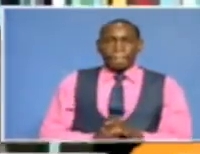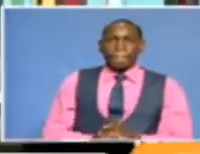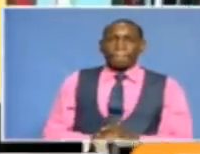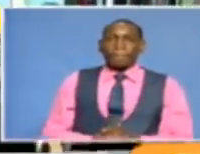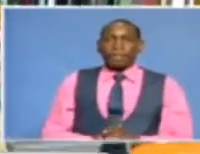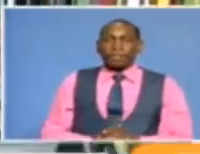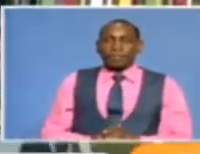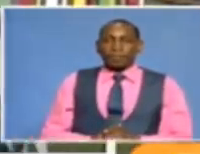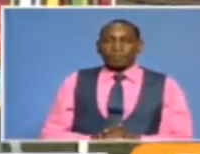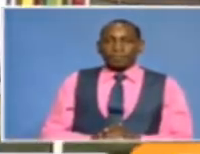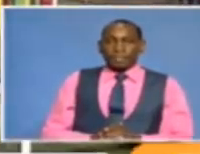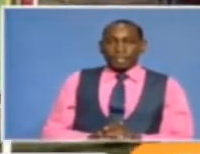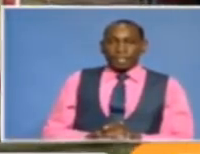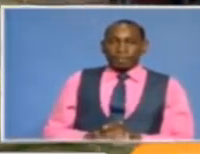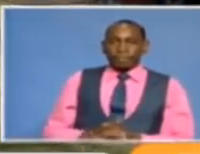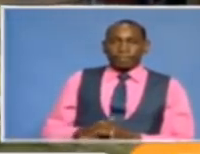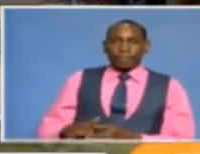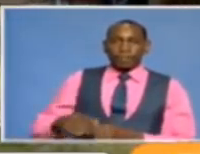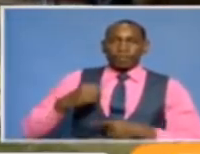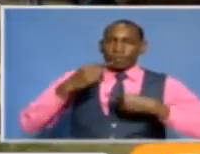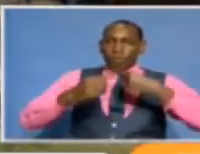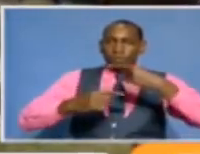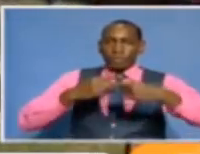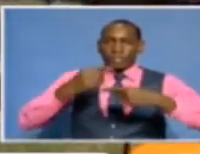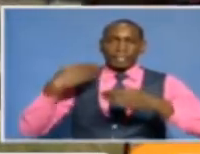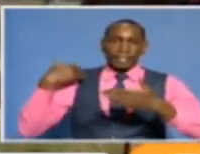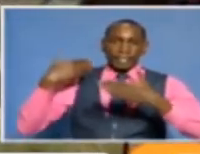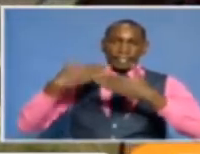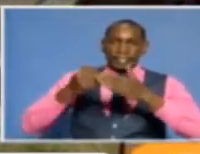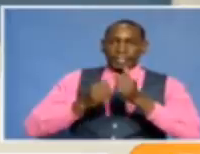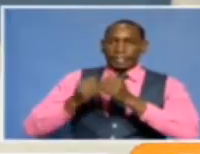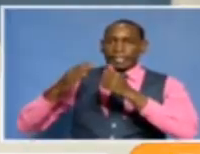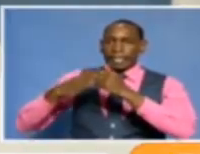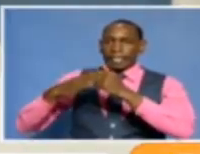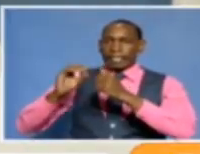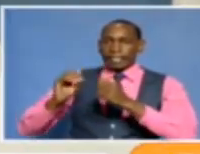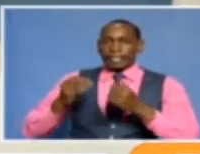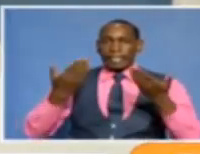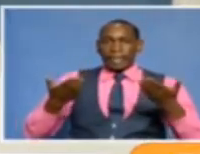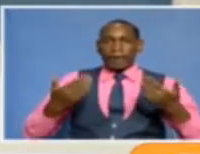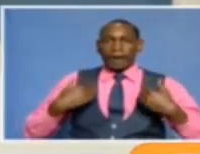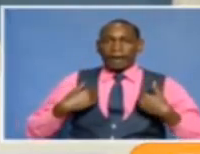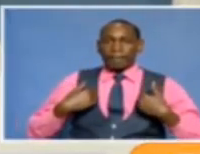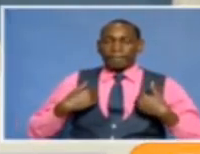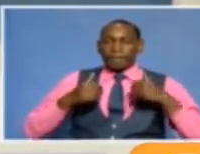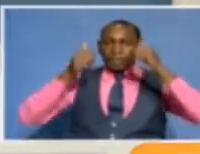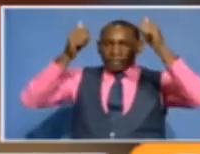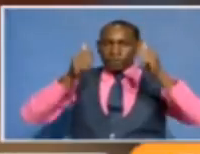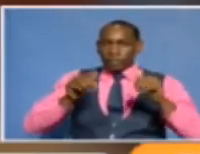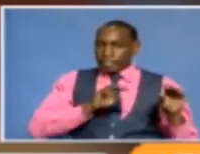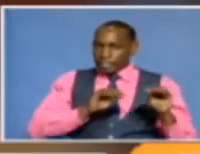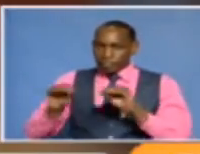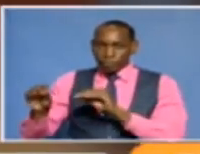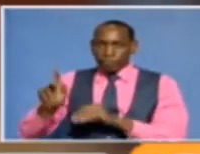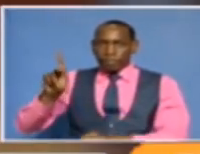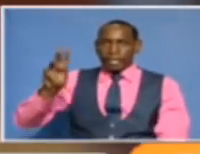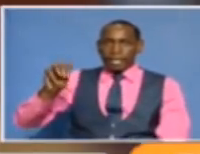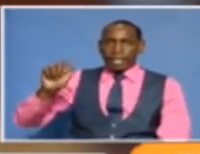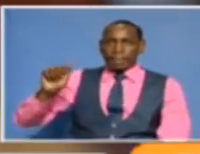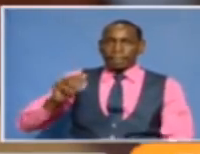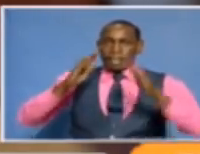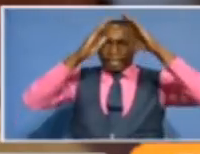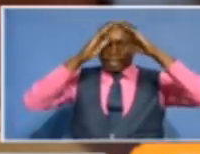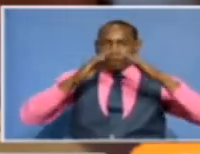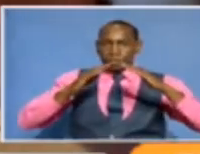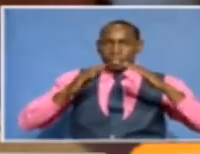KMA Junior, that has been up and running since 1990, now has an eviction notice on it. The KMA Housing